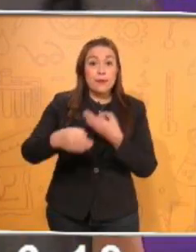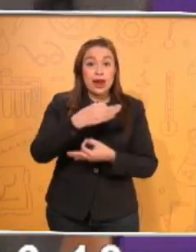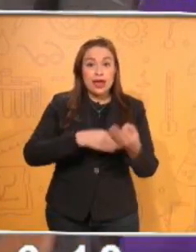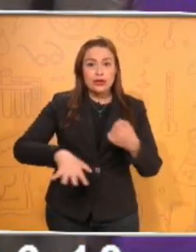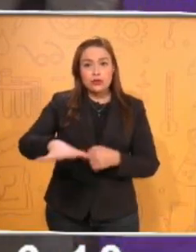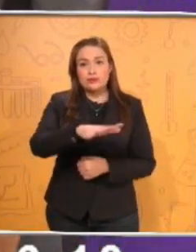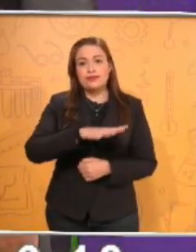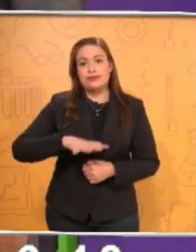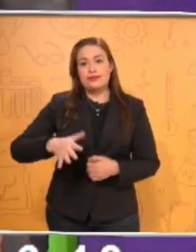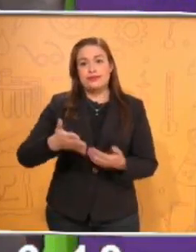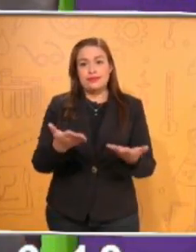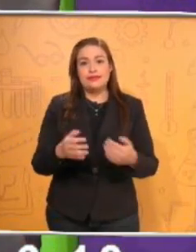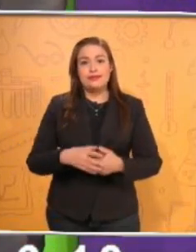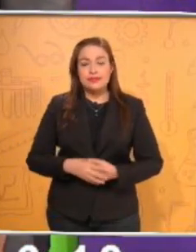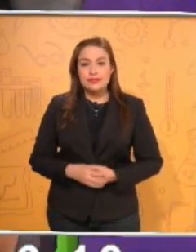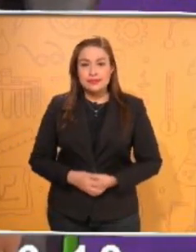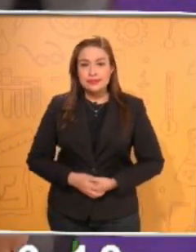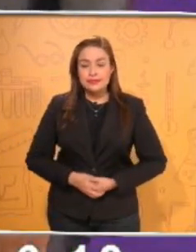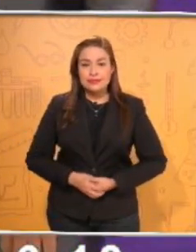us.